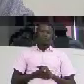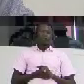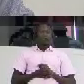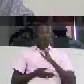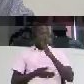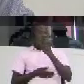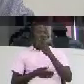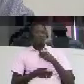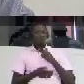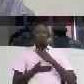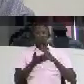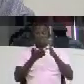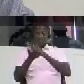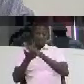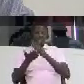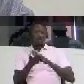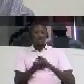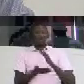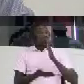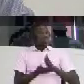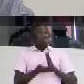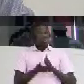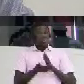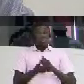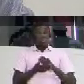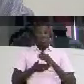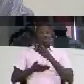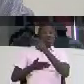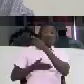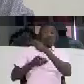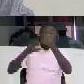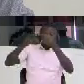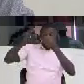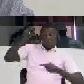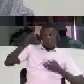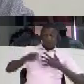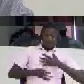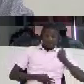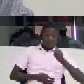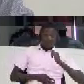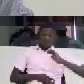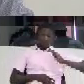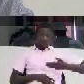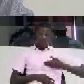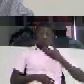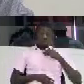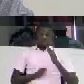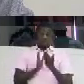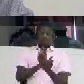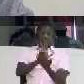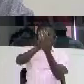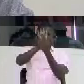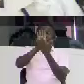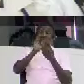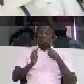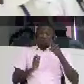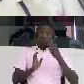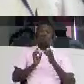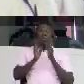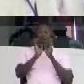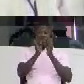Perhaps we should share the fact that those courageous women who came forward to